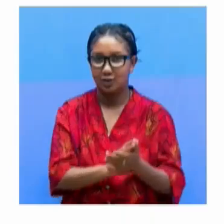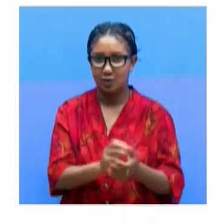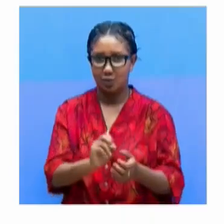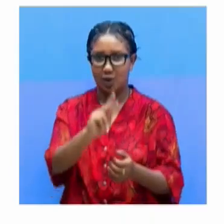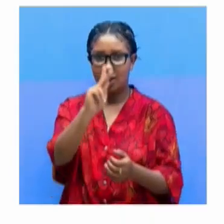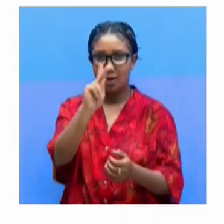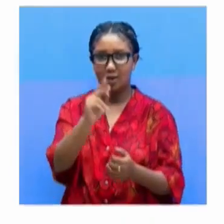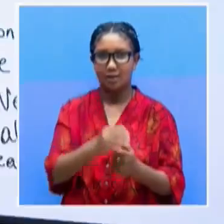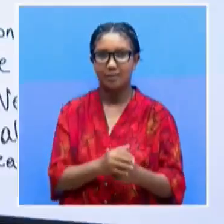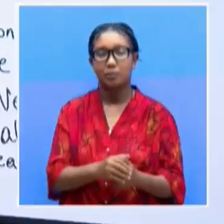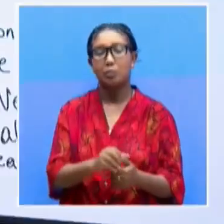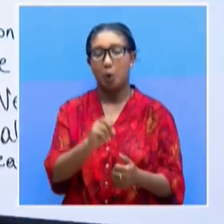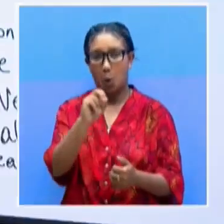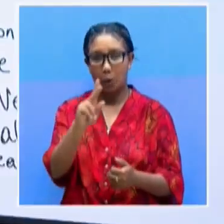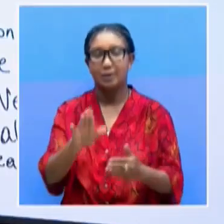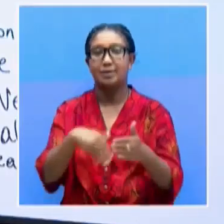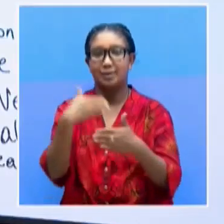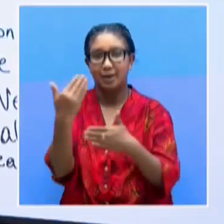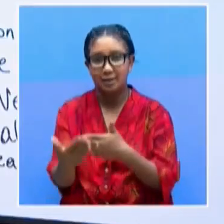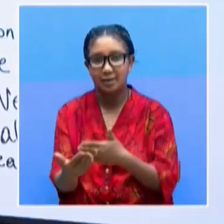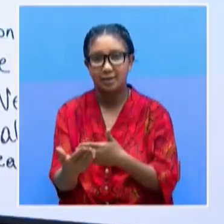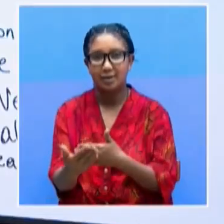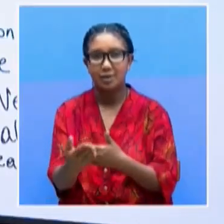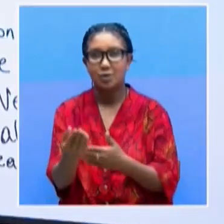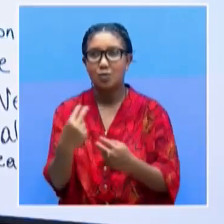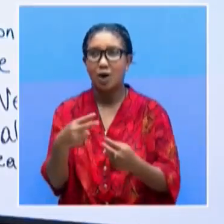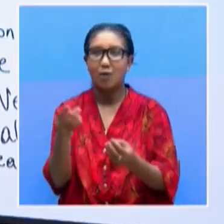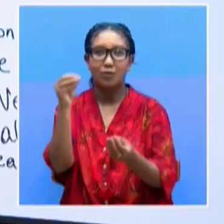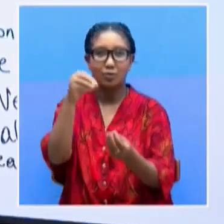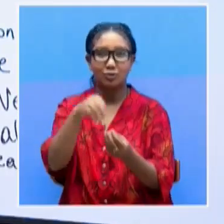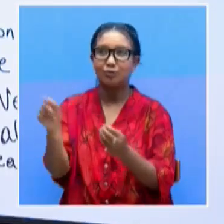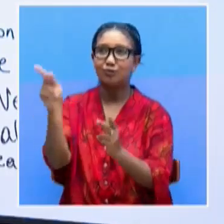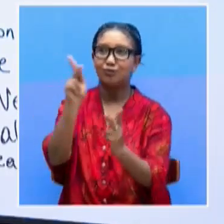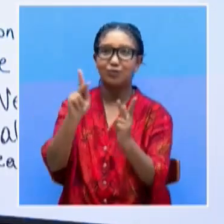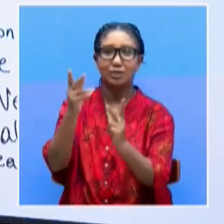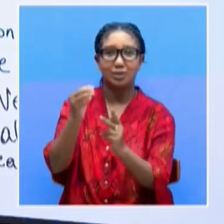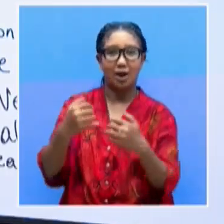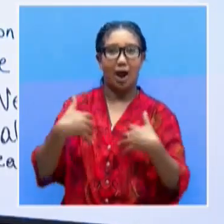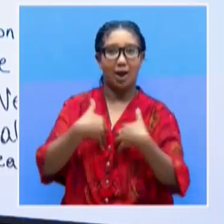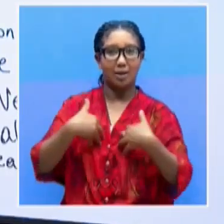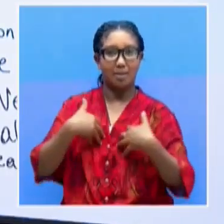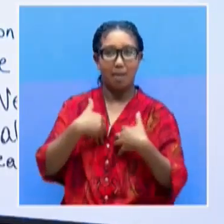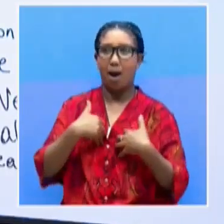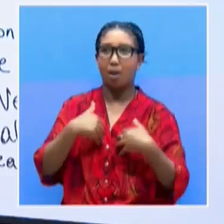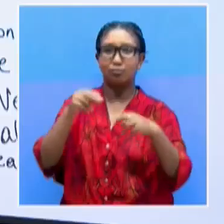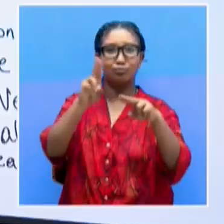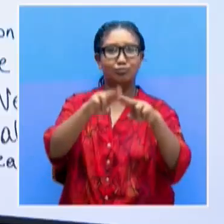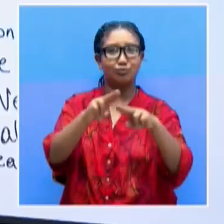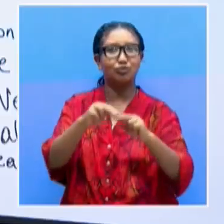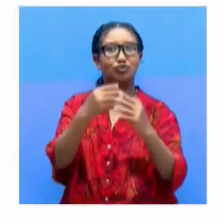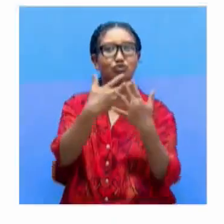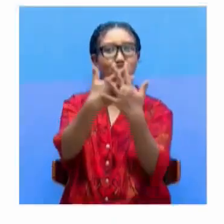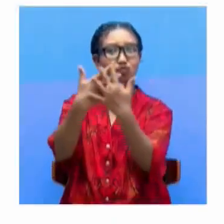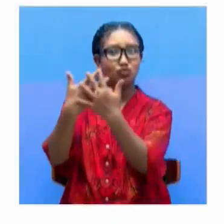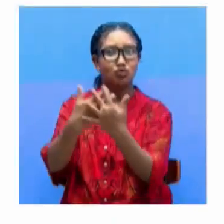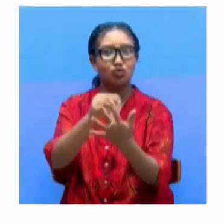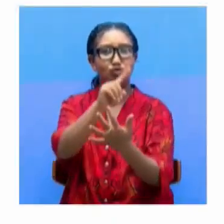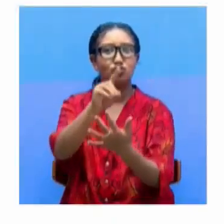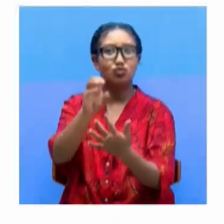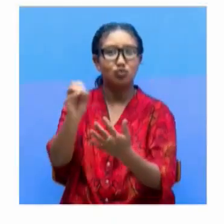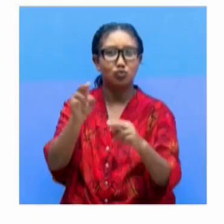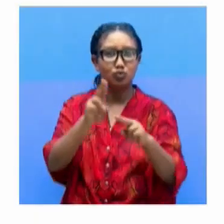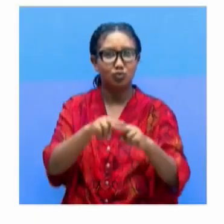right? Okay, then. And we have also visited the animals kept in the zoo. This is